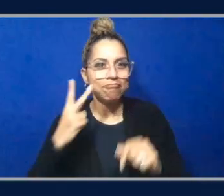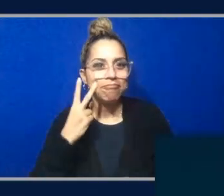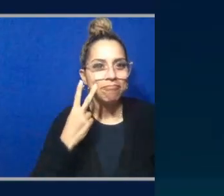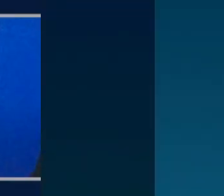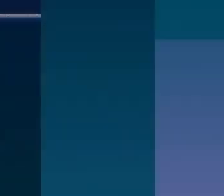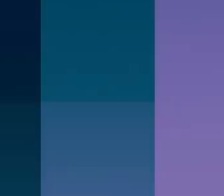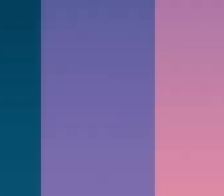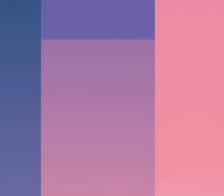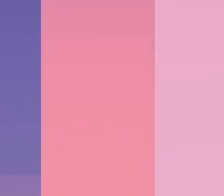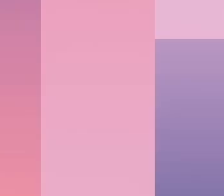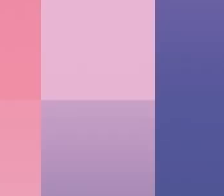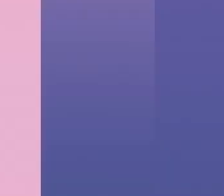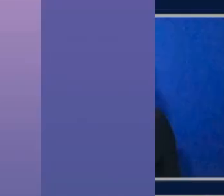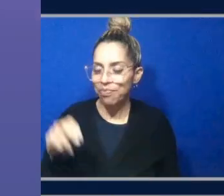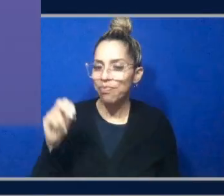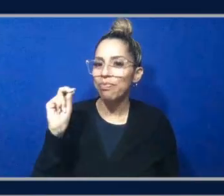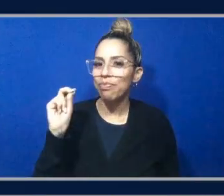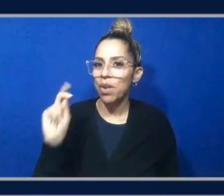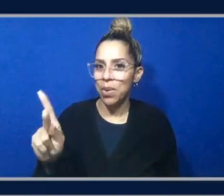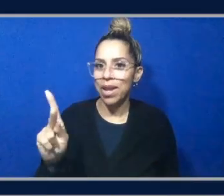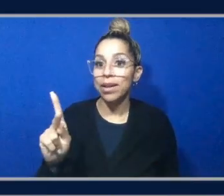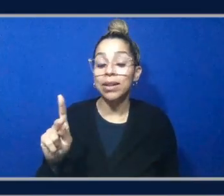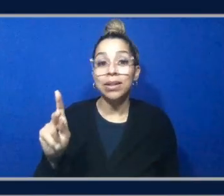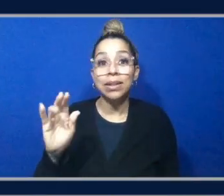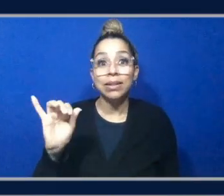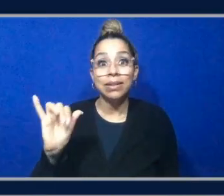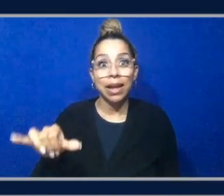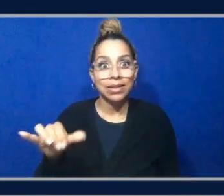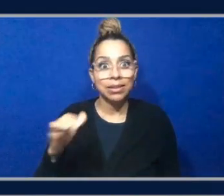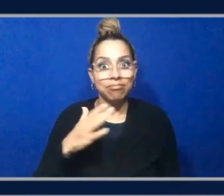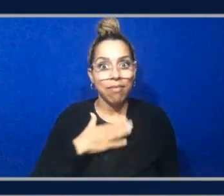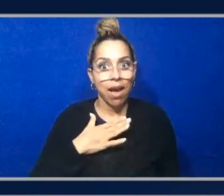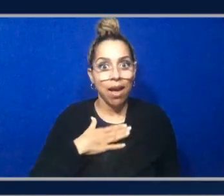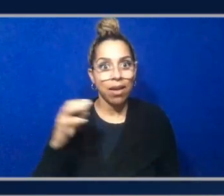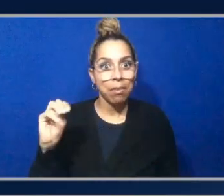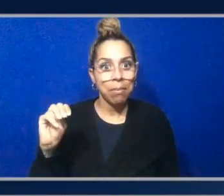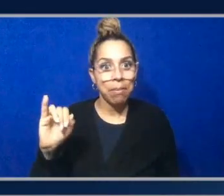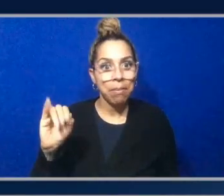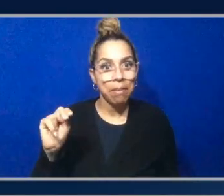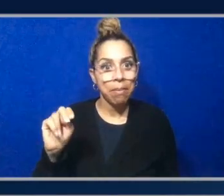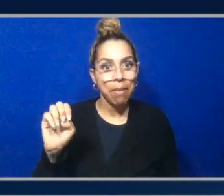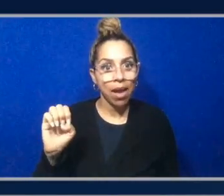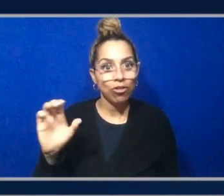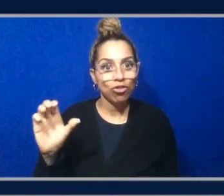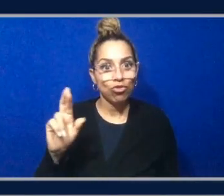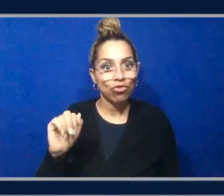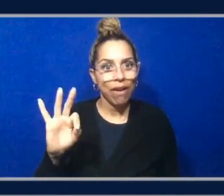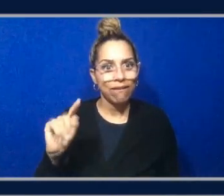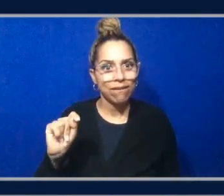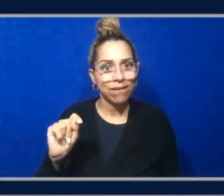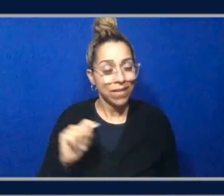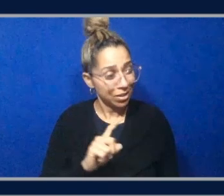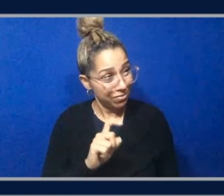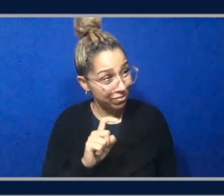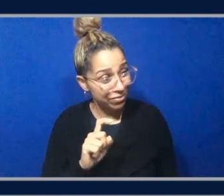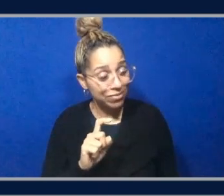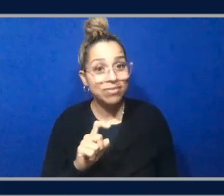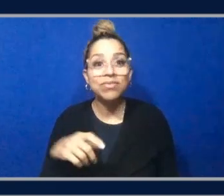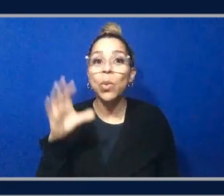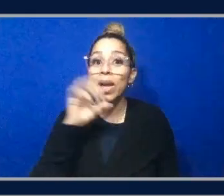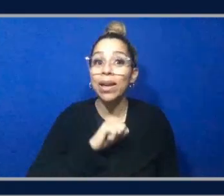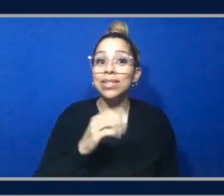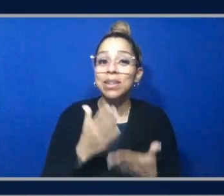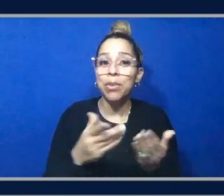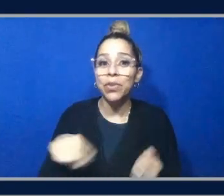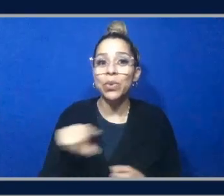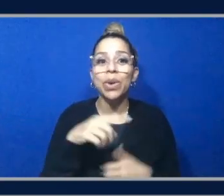Well, it's directly my Minecraft. Minecraft. Yeah. So I guess some of you already have heard